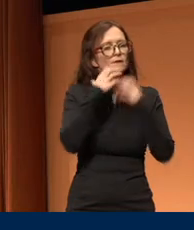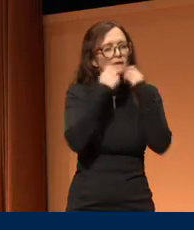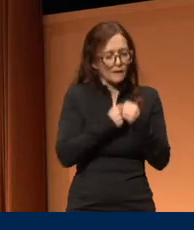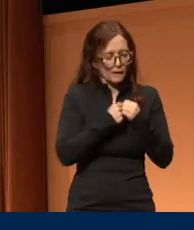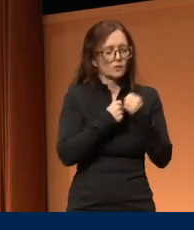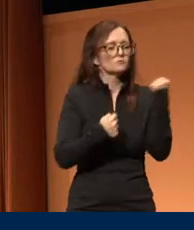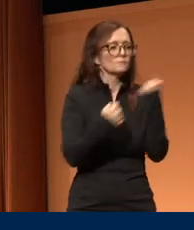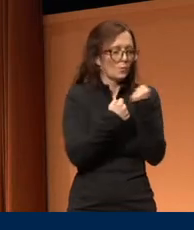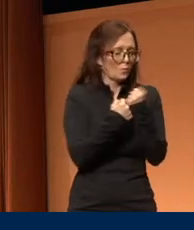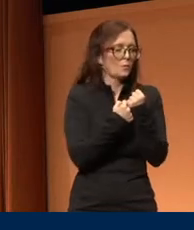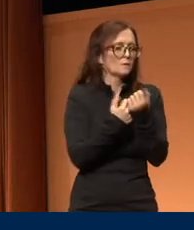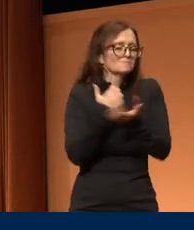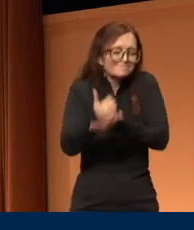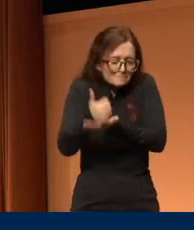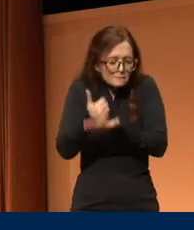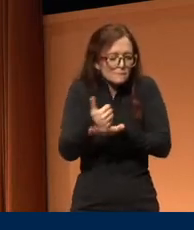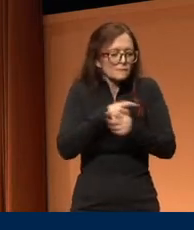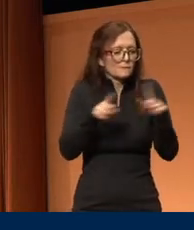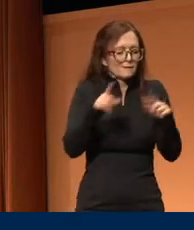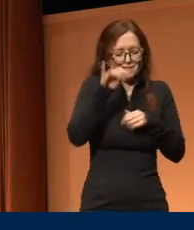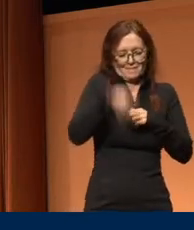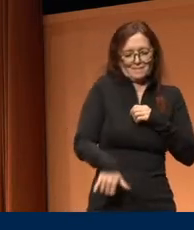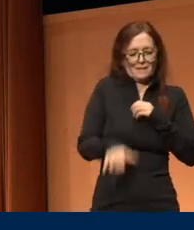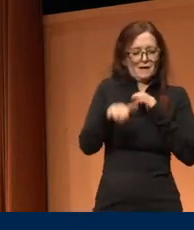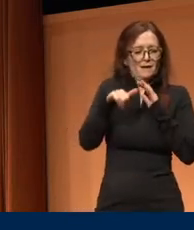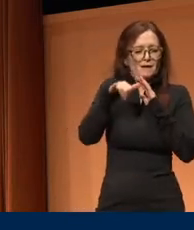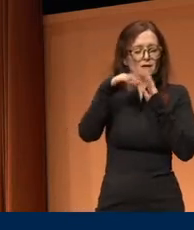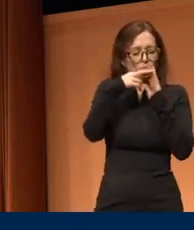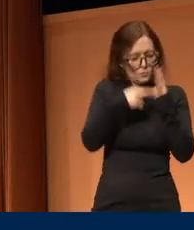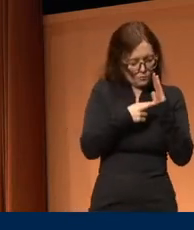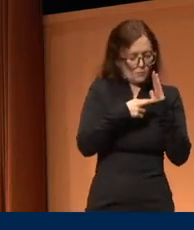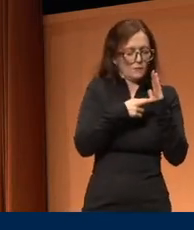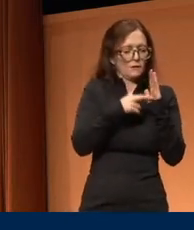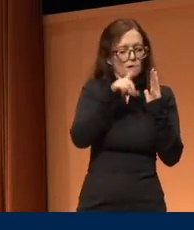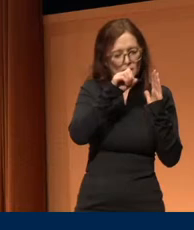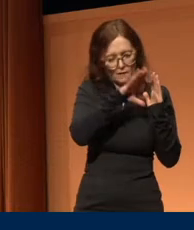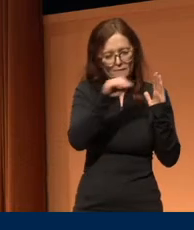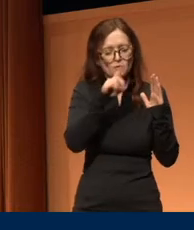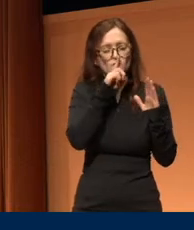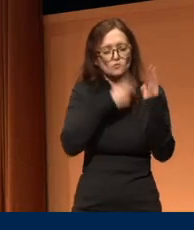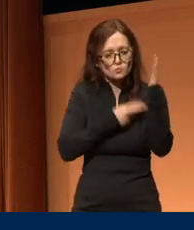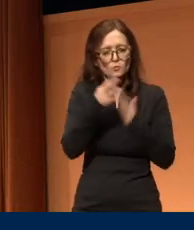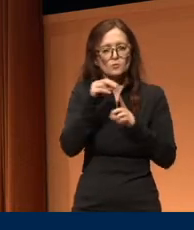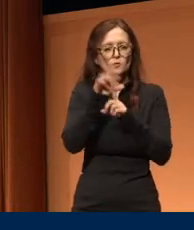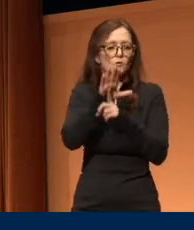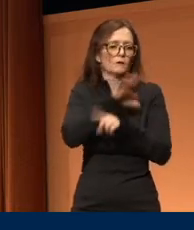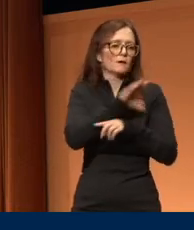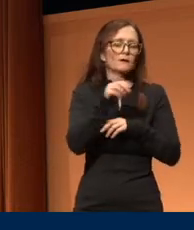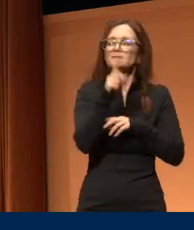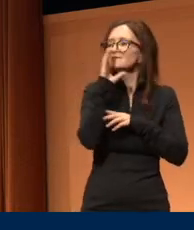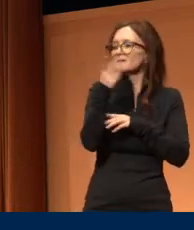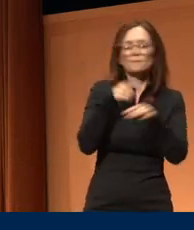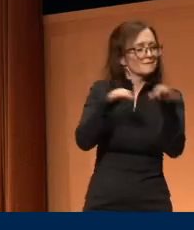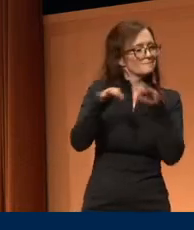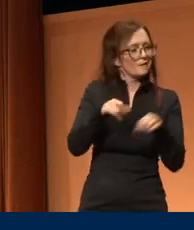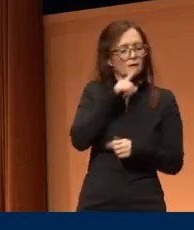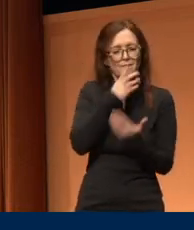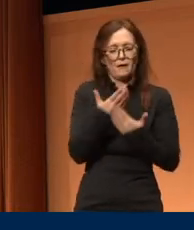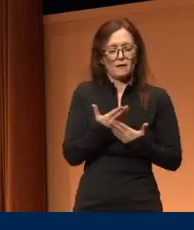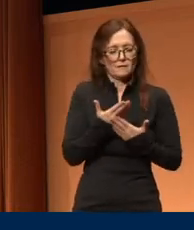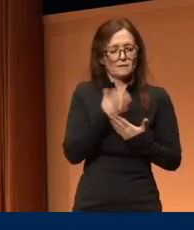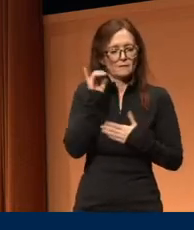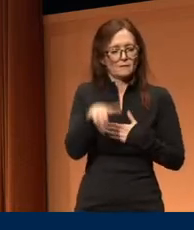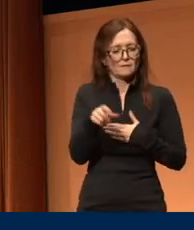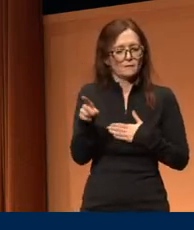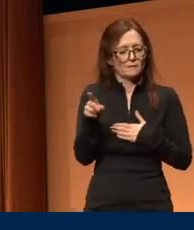nurturing. If this conditionality of love and truth orientation is true, it would seem to explain the fact that,